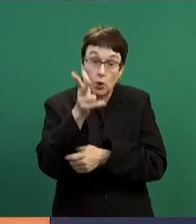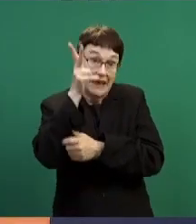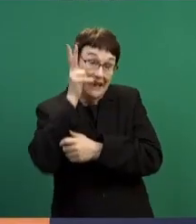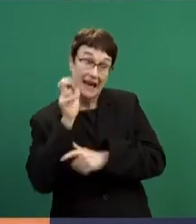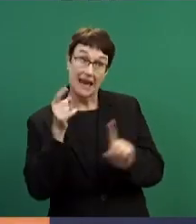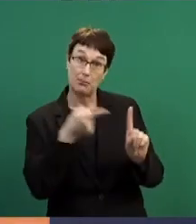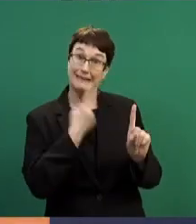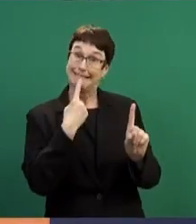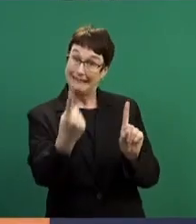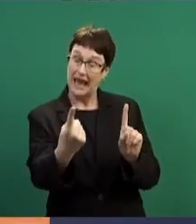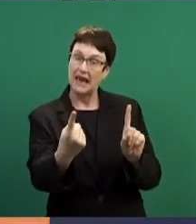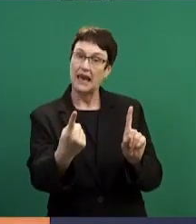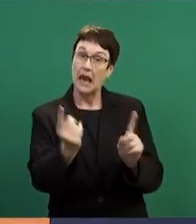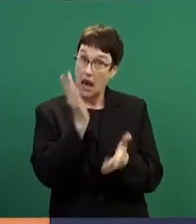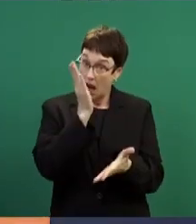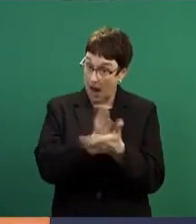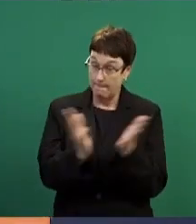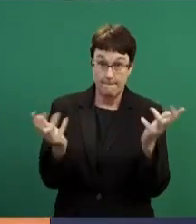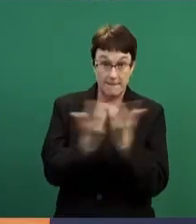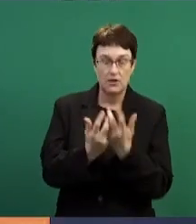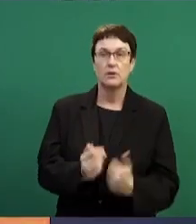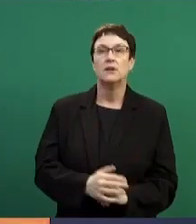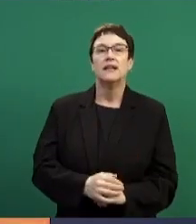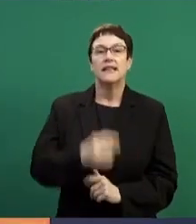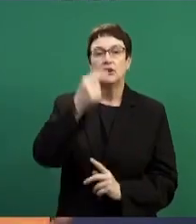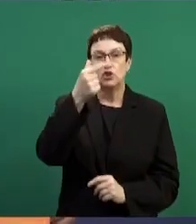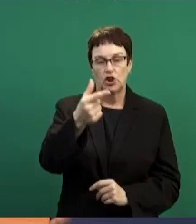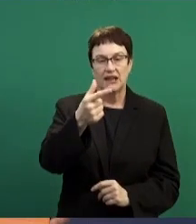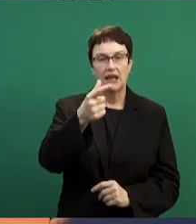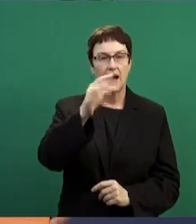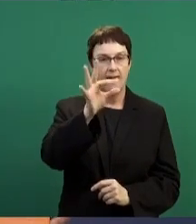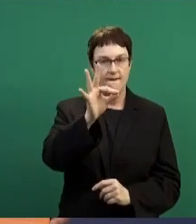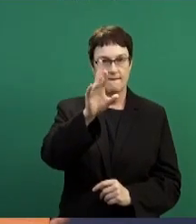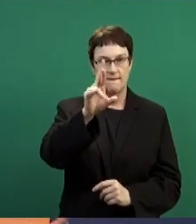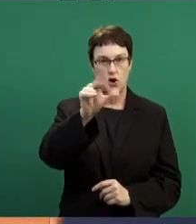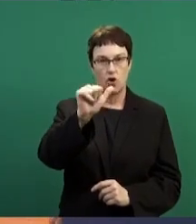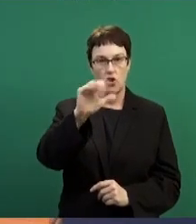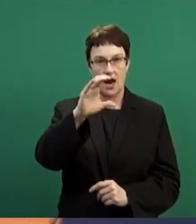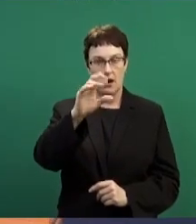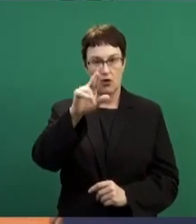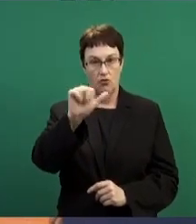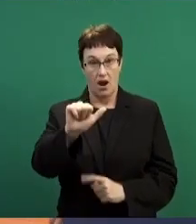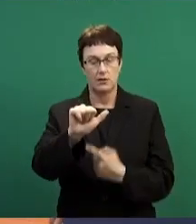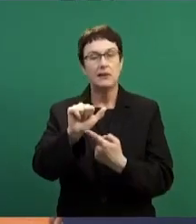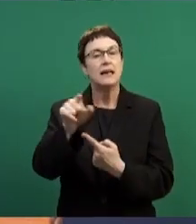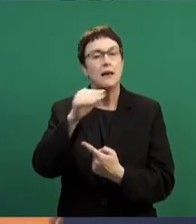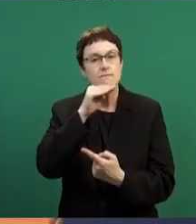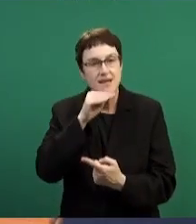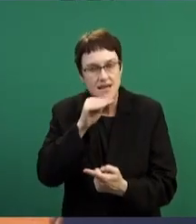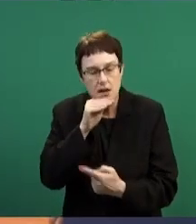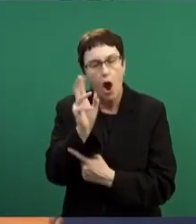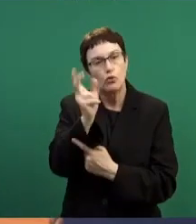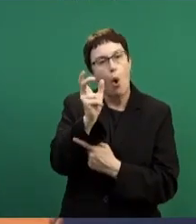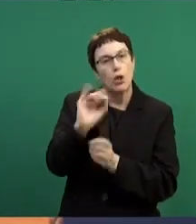GFECRA, the Gold and Foreign Exchange Contingency Reserve Account, is a consolidation